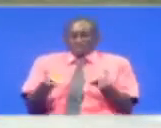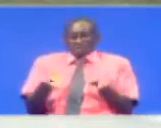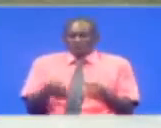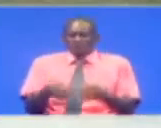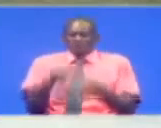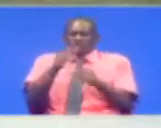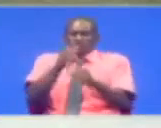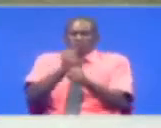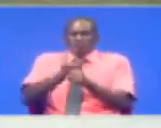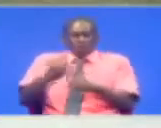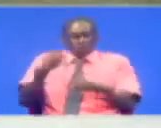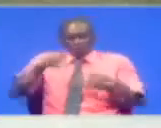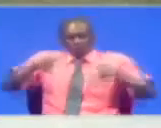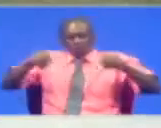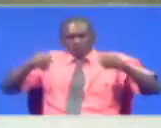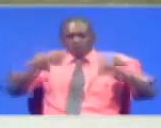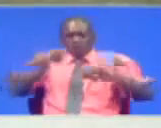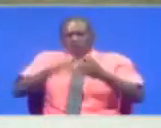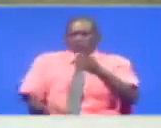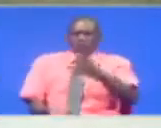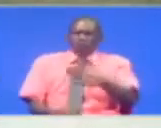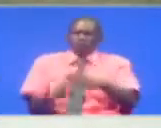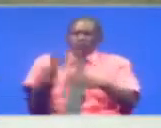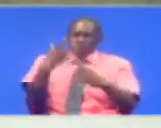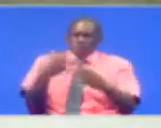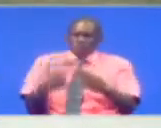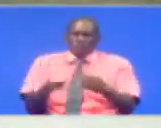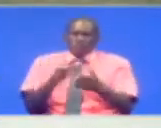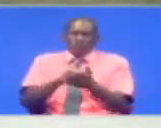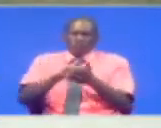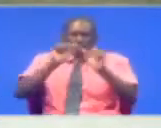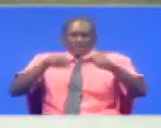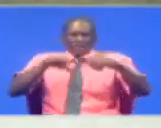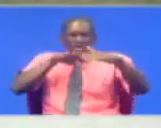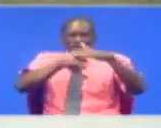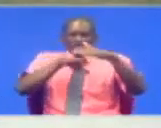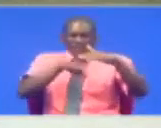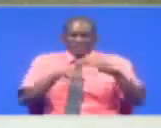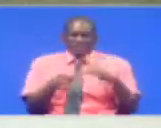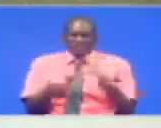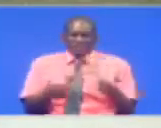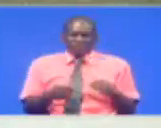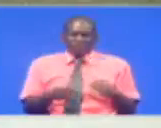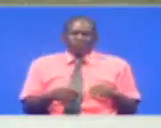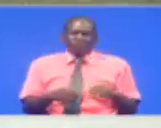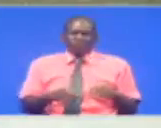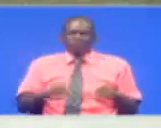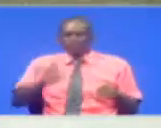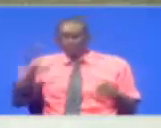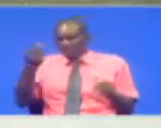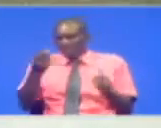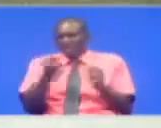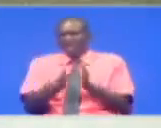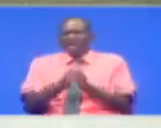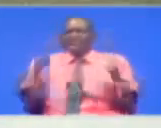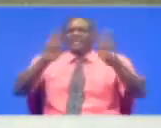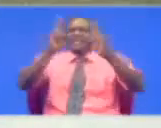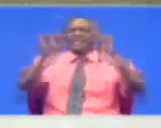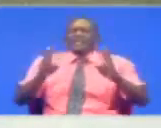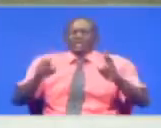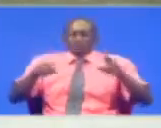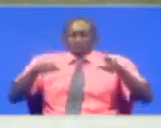work on the quality of what is produced so that it can access domestic and